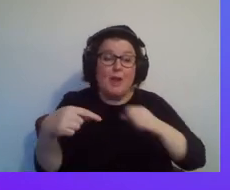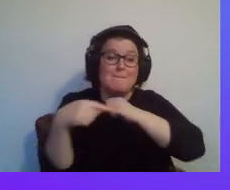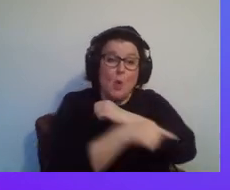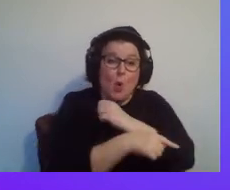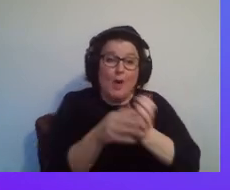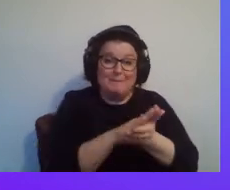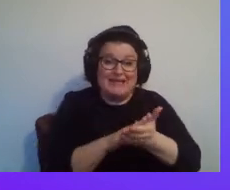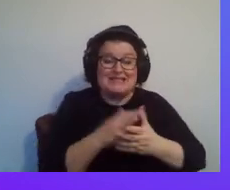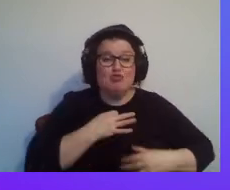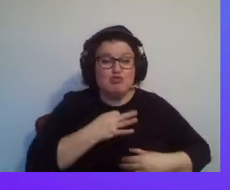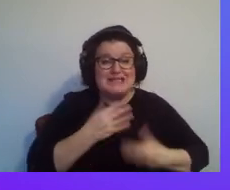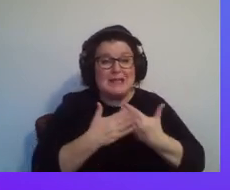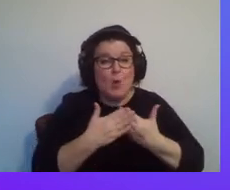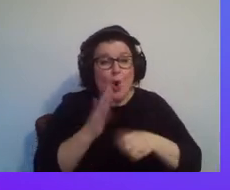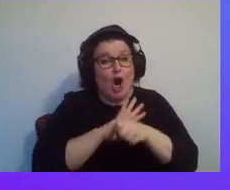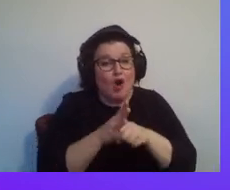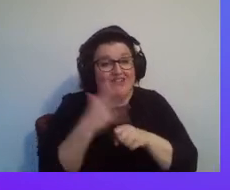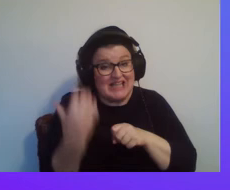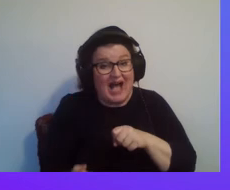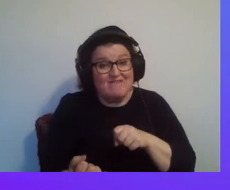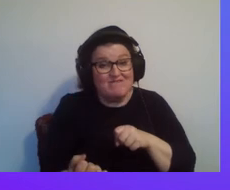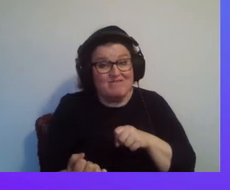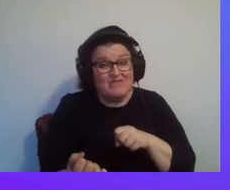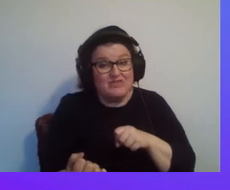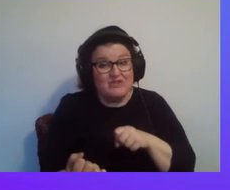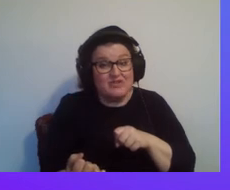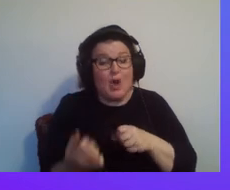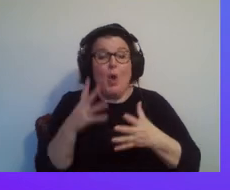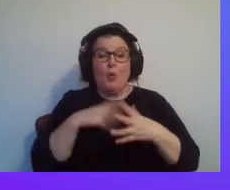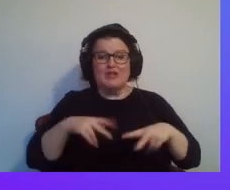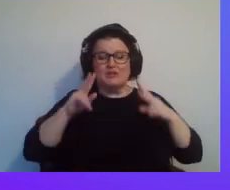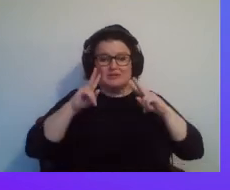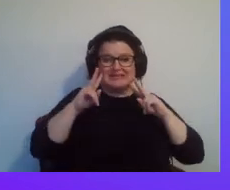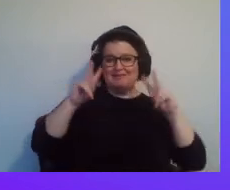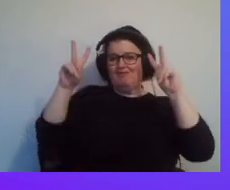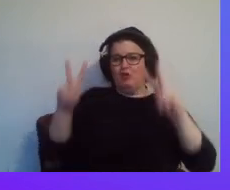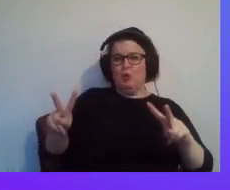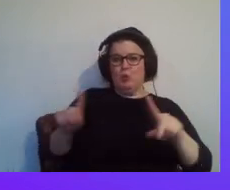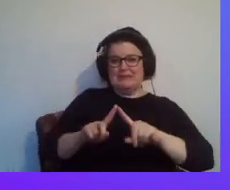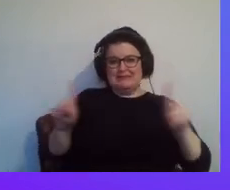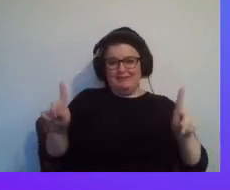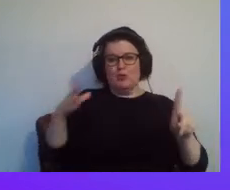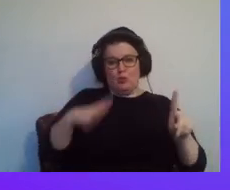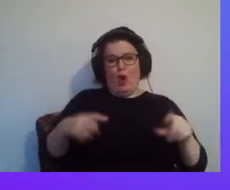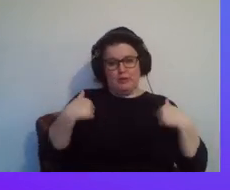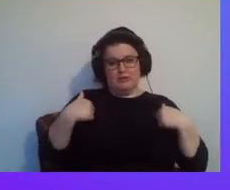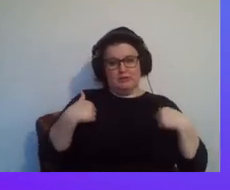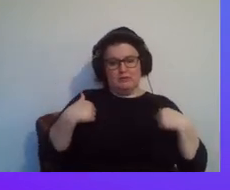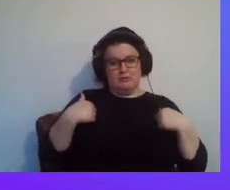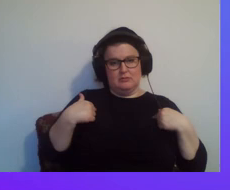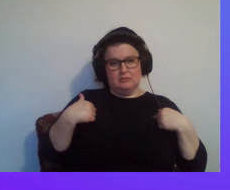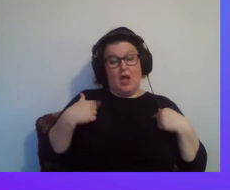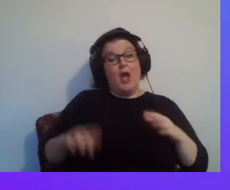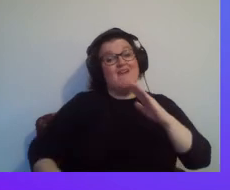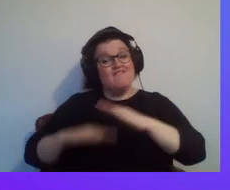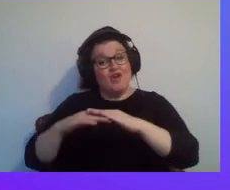I would actually try and put a slightly different slant on this. I totally agree